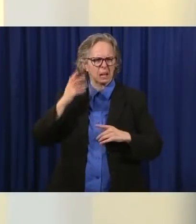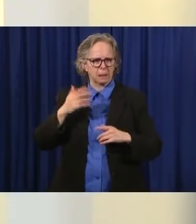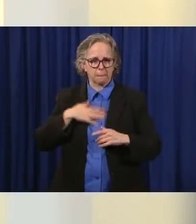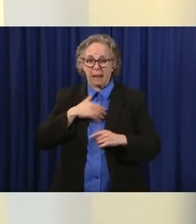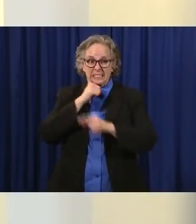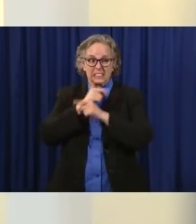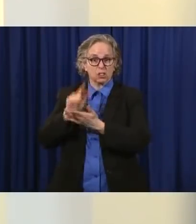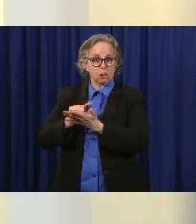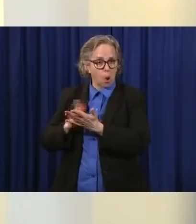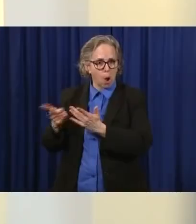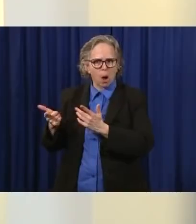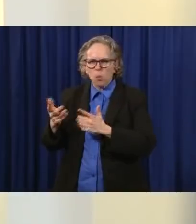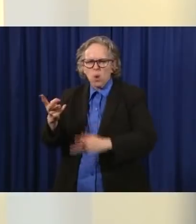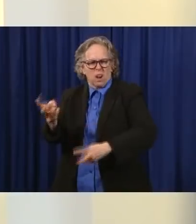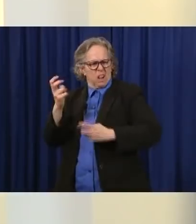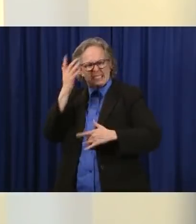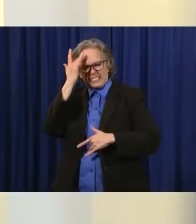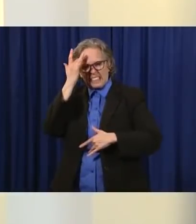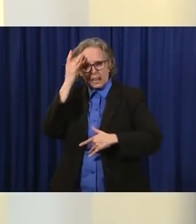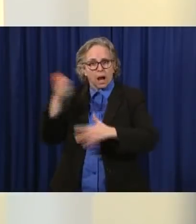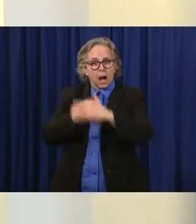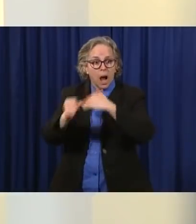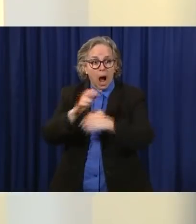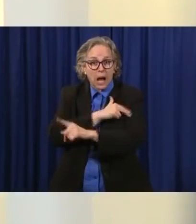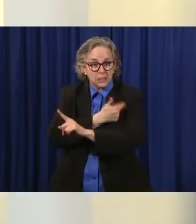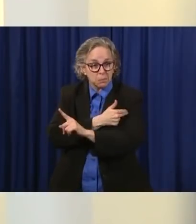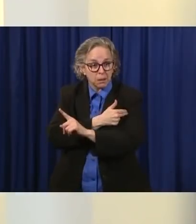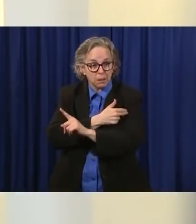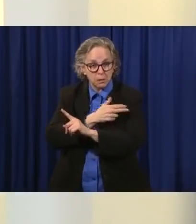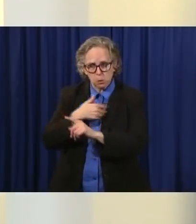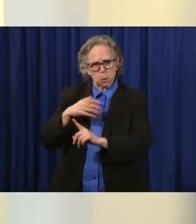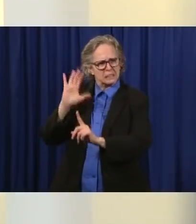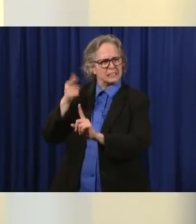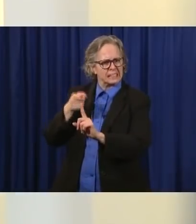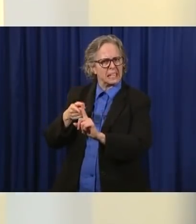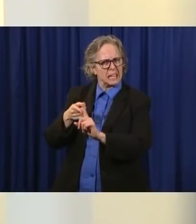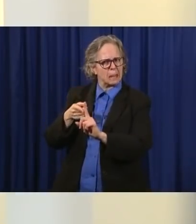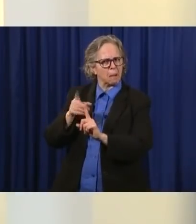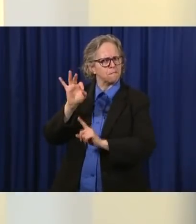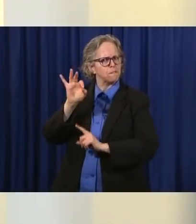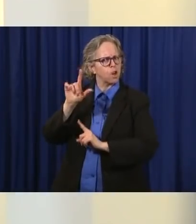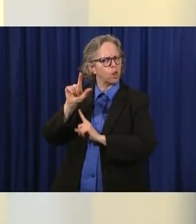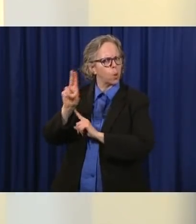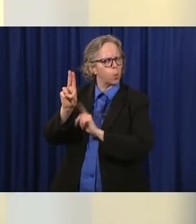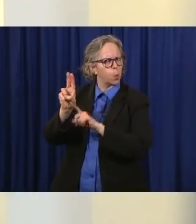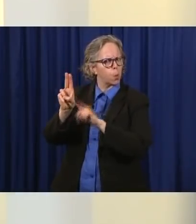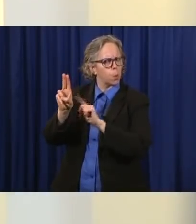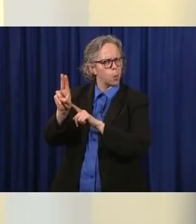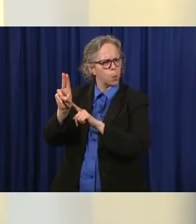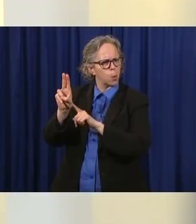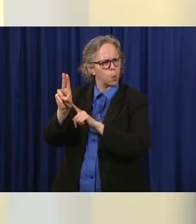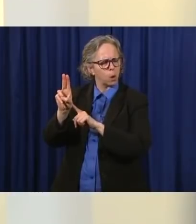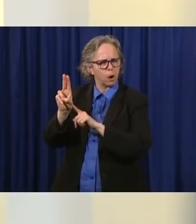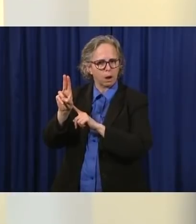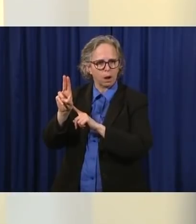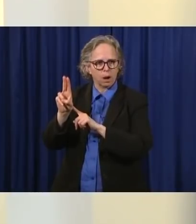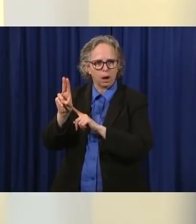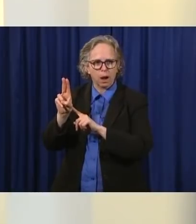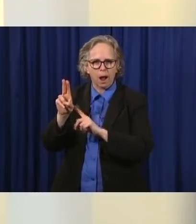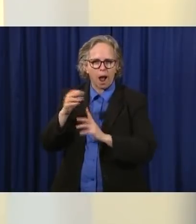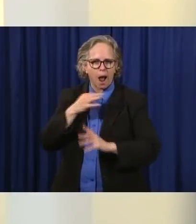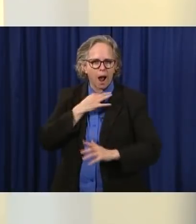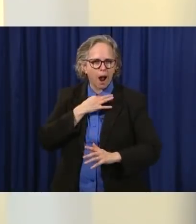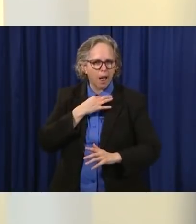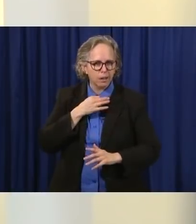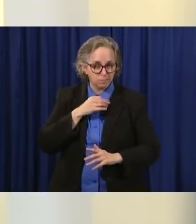sick and hospitalized with what looked like a flu-like syndrome. I'll be very, very curious to see